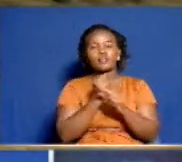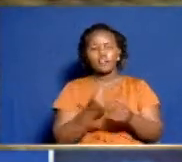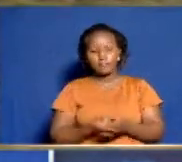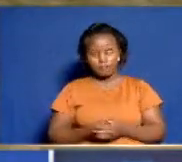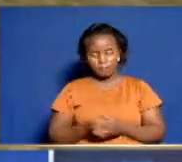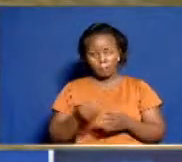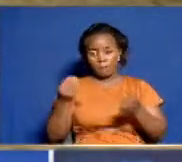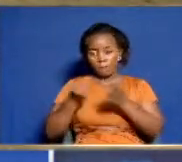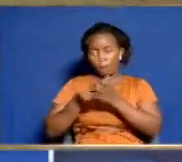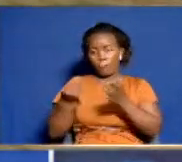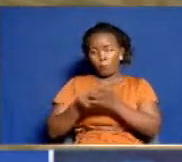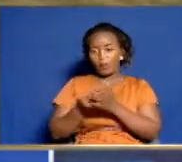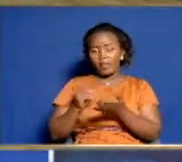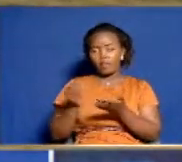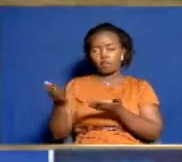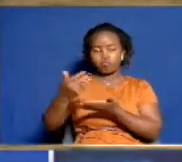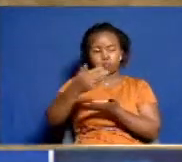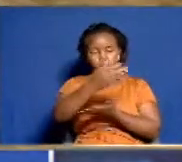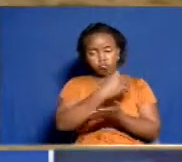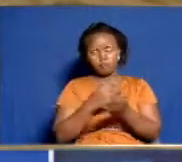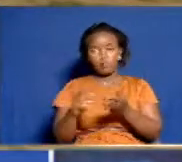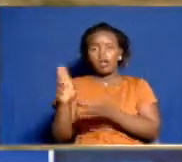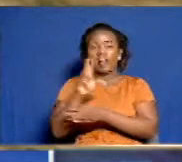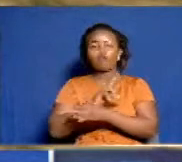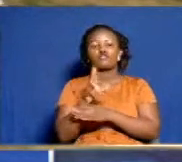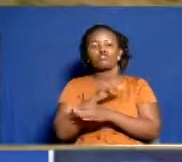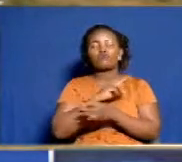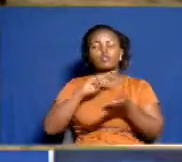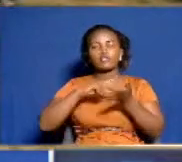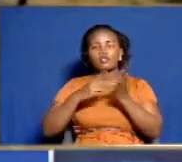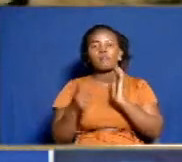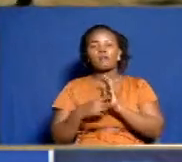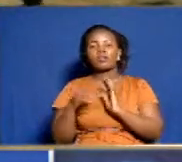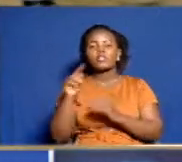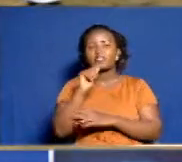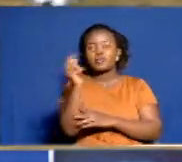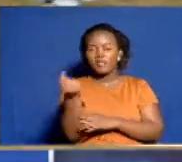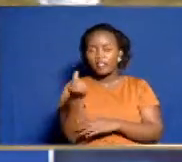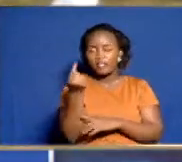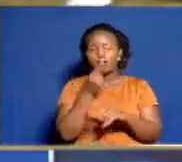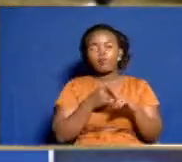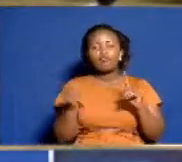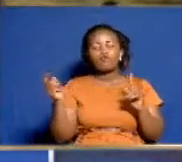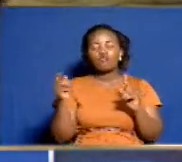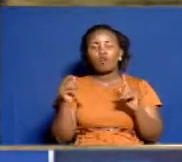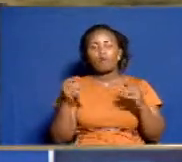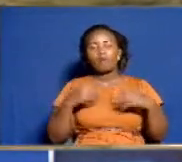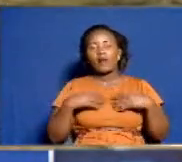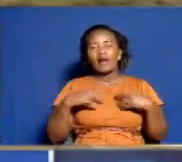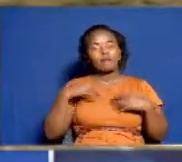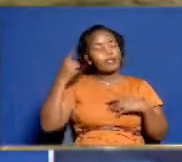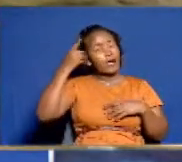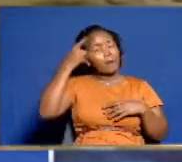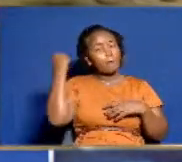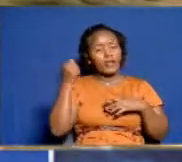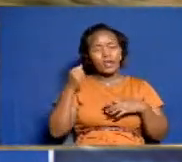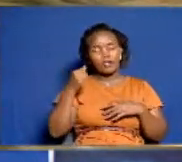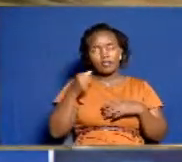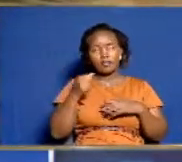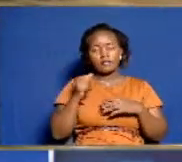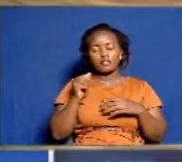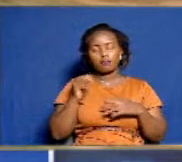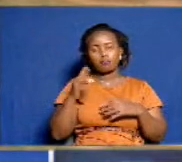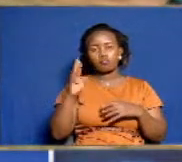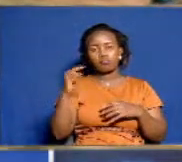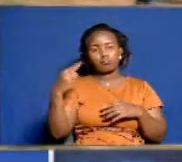have been used in various initiatives and projects across Kenya, from recovering Kenya's black rhino population from the brink of